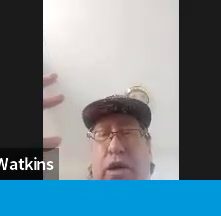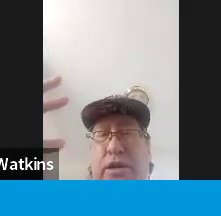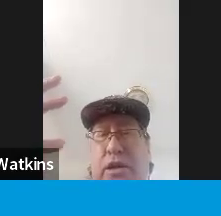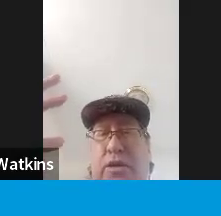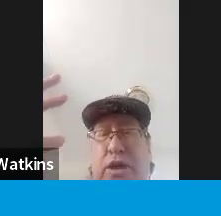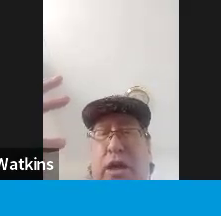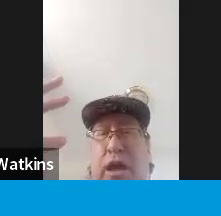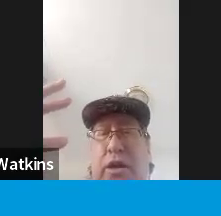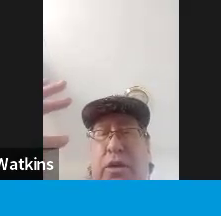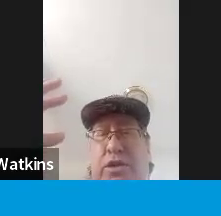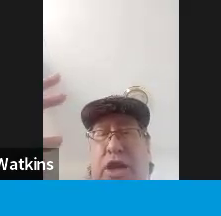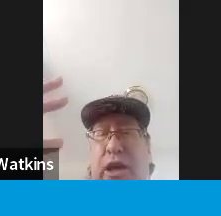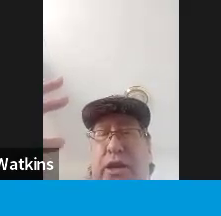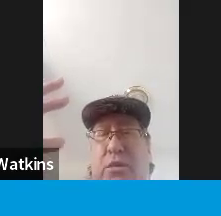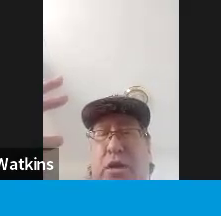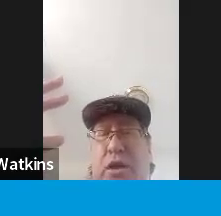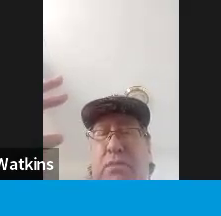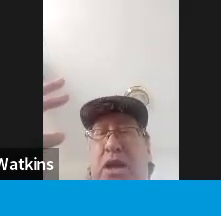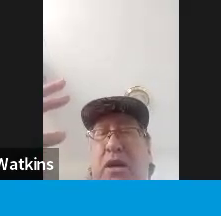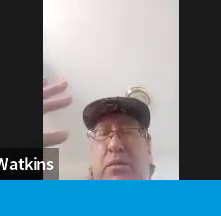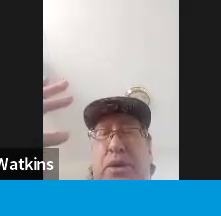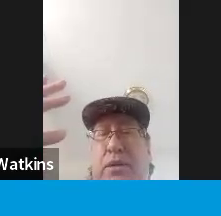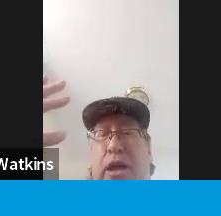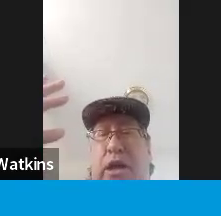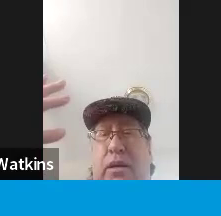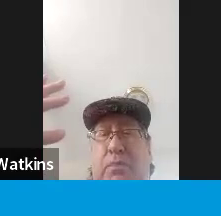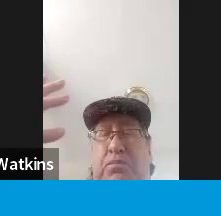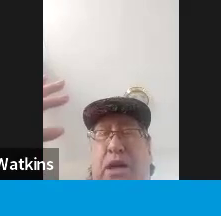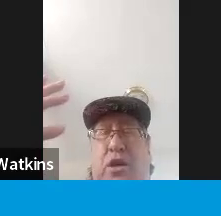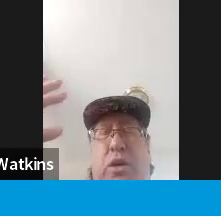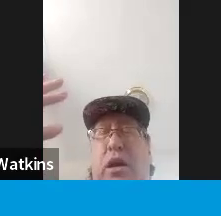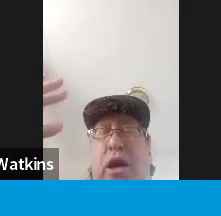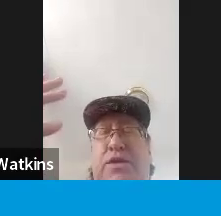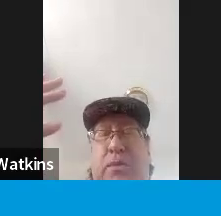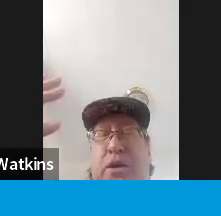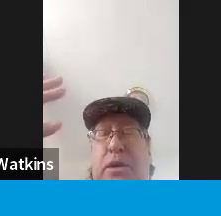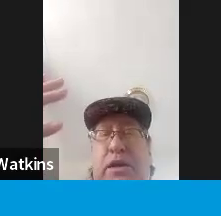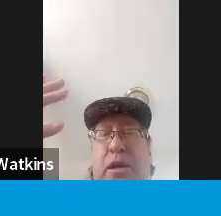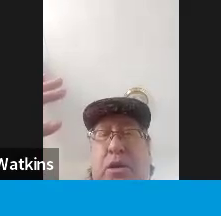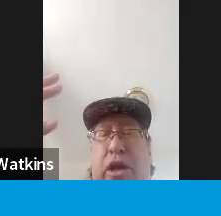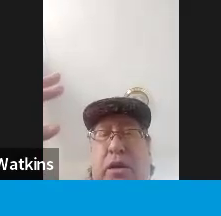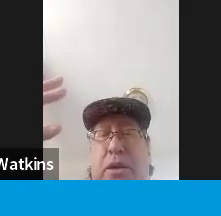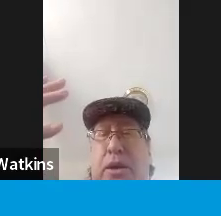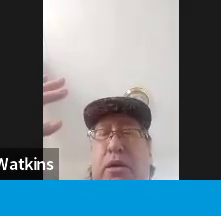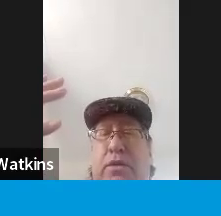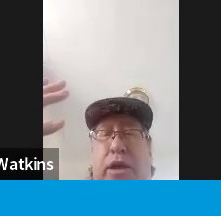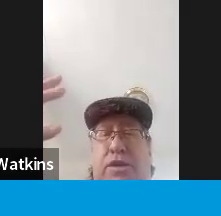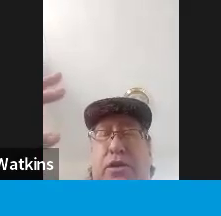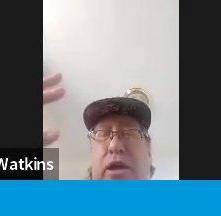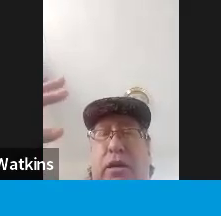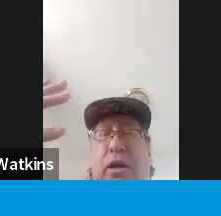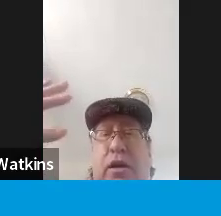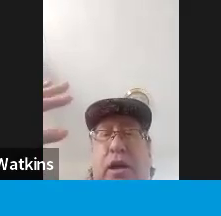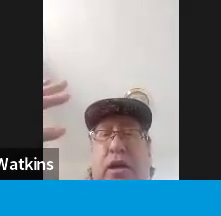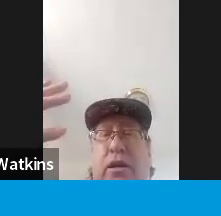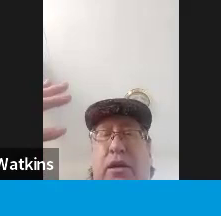vote on and stuff like that. I know there's deadlines and whatnot, but like I know we all have subcommittees that we try to be a part of, and that's